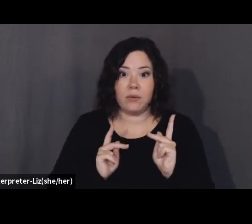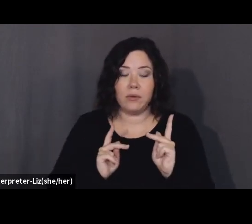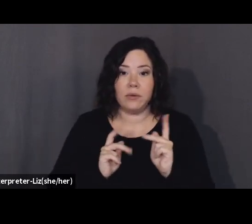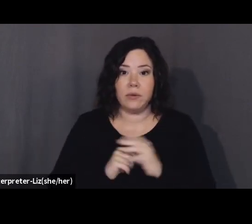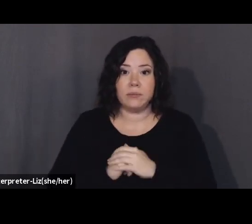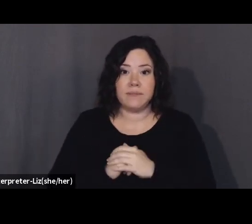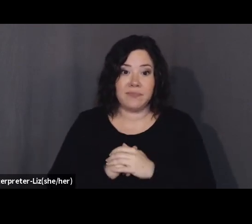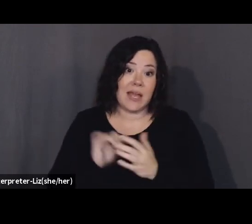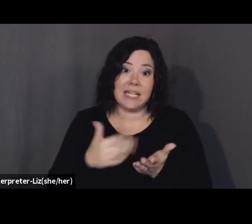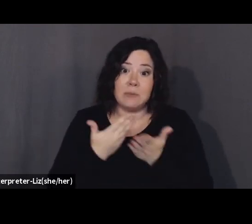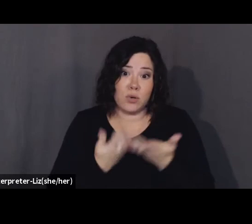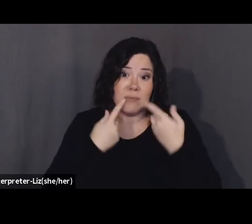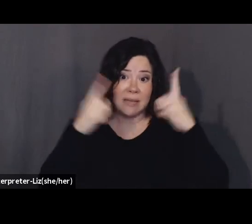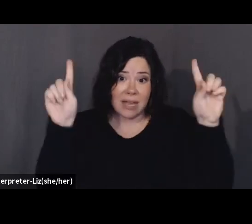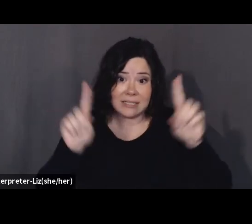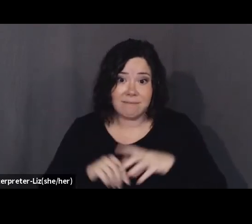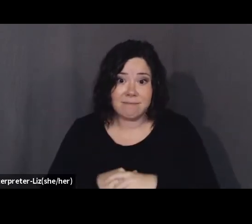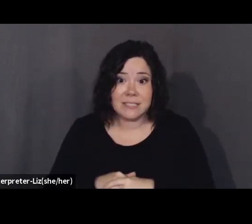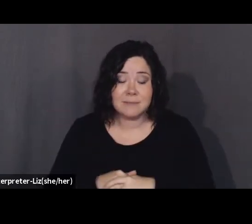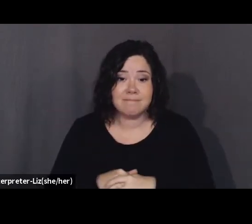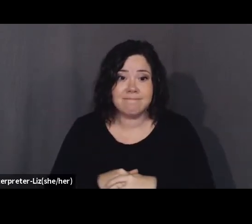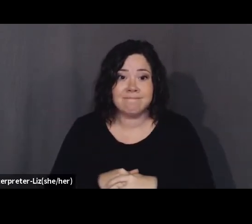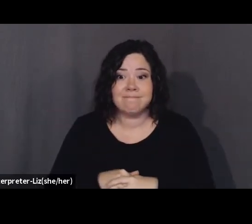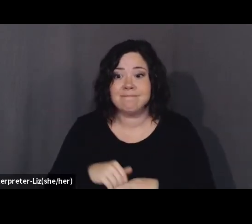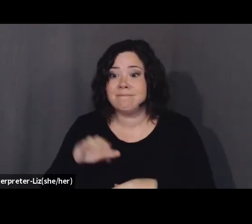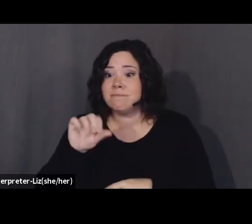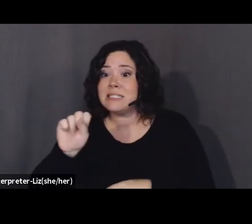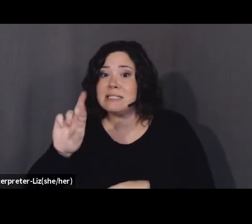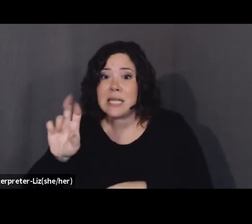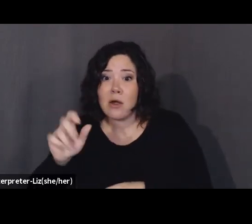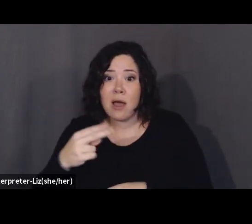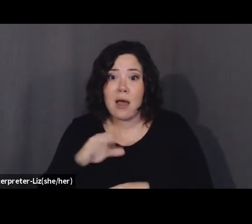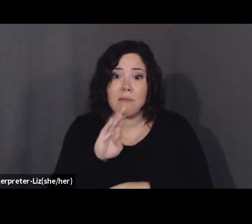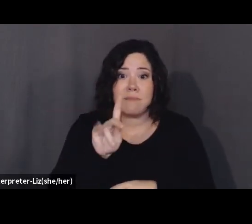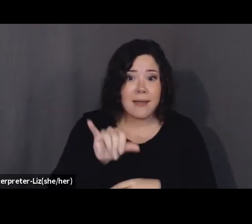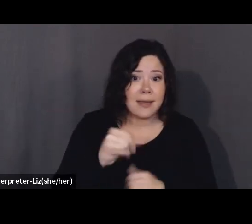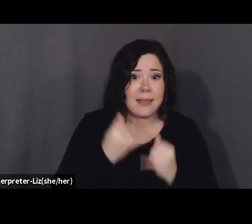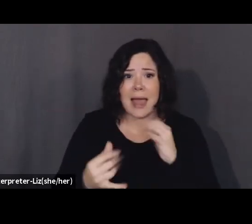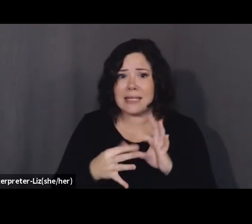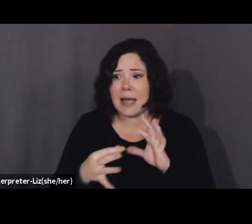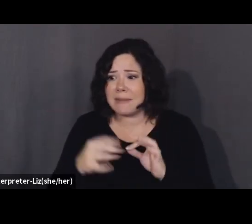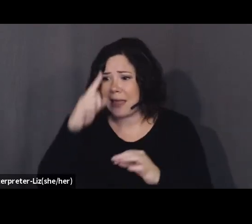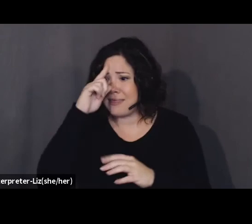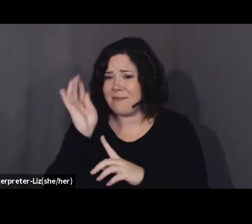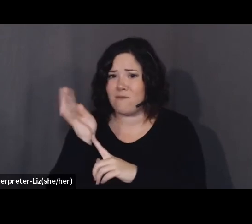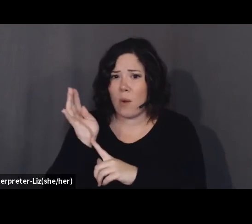has proved to be effective. So I don't know, Sarah, Becky, do you have any other last comments? I think we have about 4